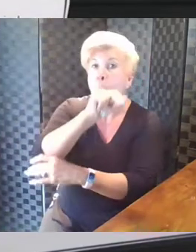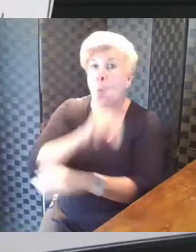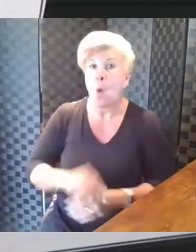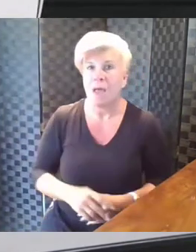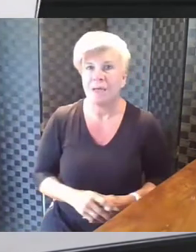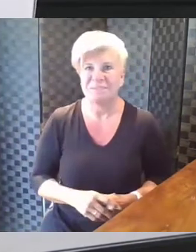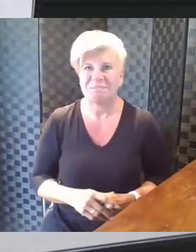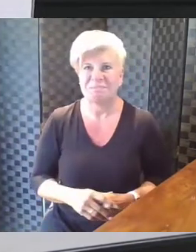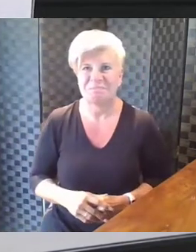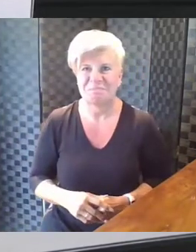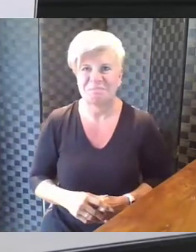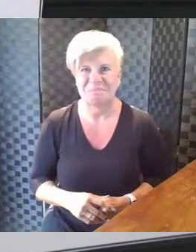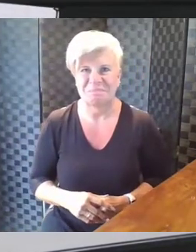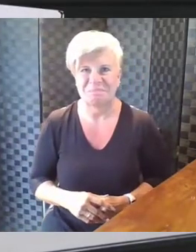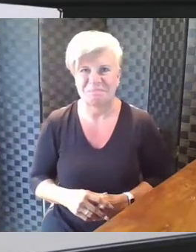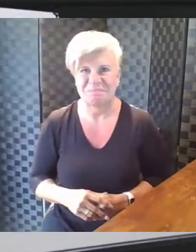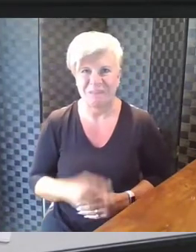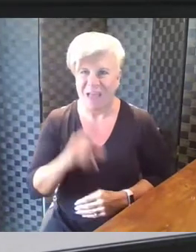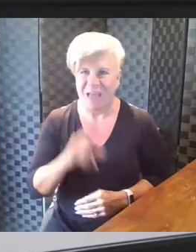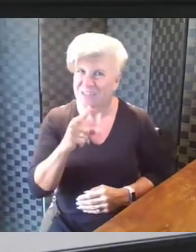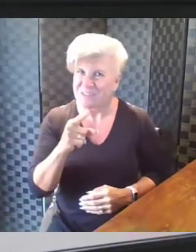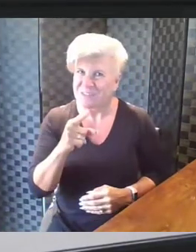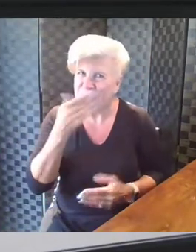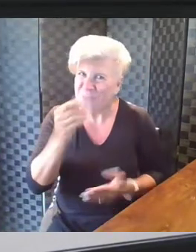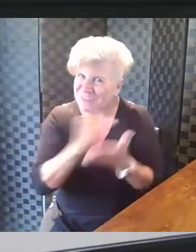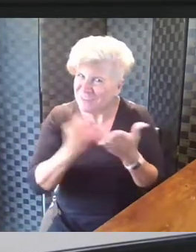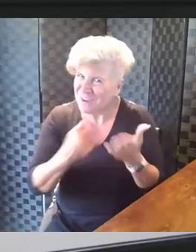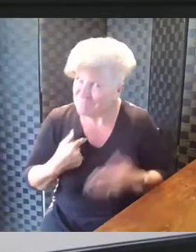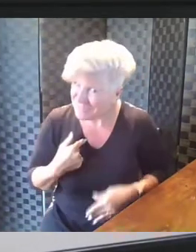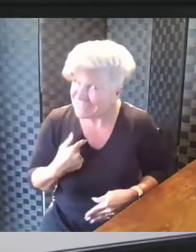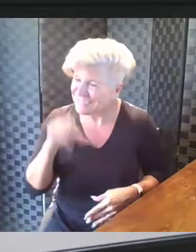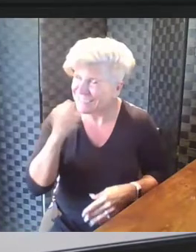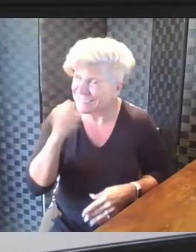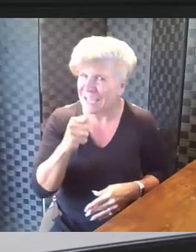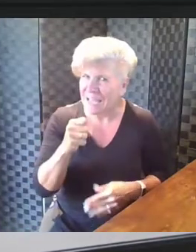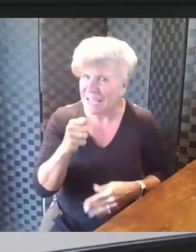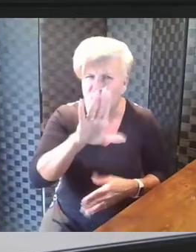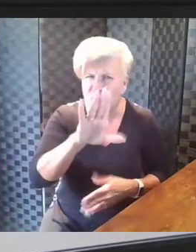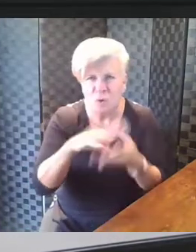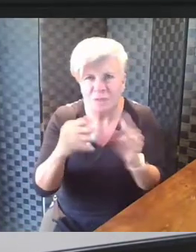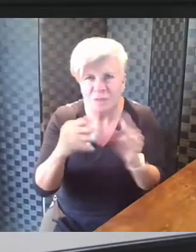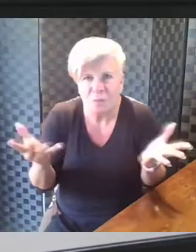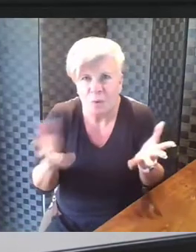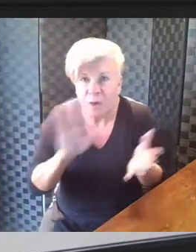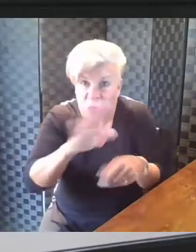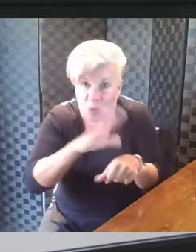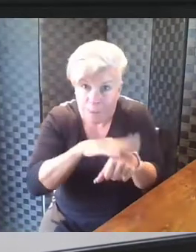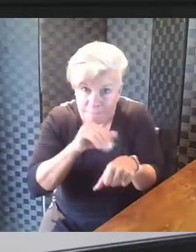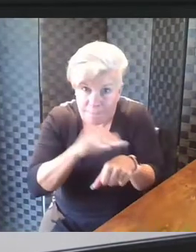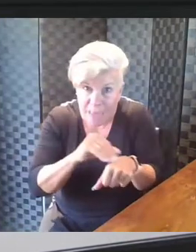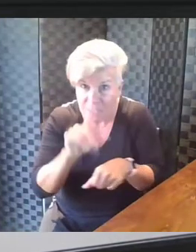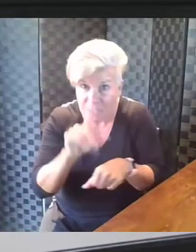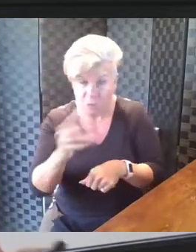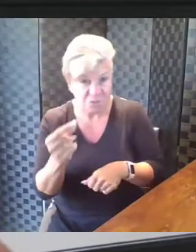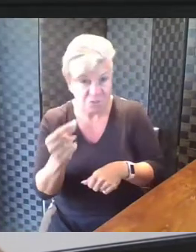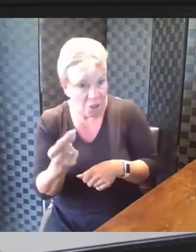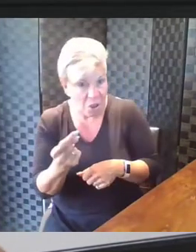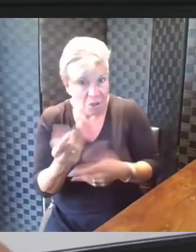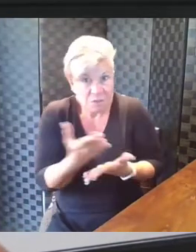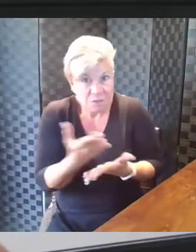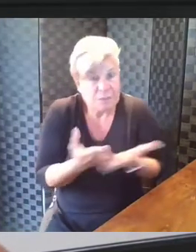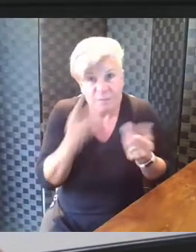No. I bet you're a better drawer than me. But what's a story you can tell me? Is it something about one of your pets? Or something that happened to